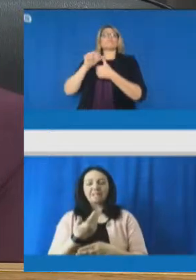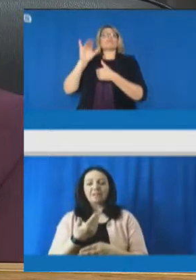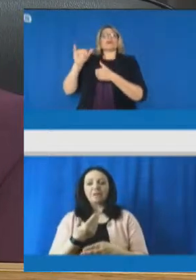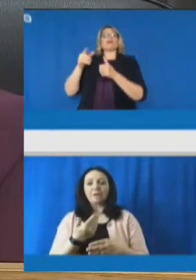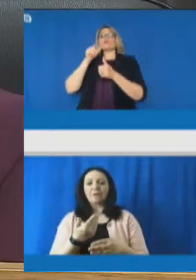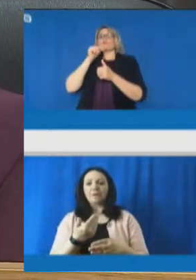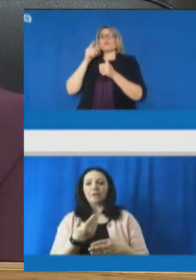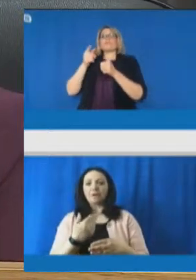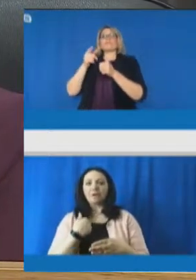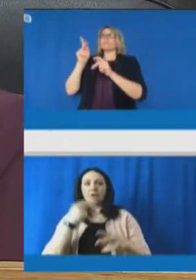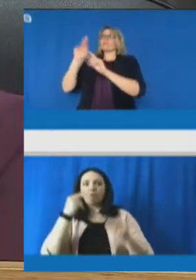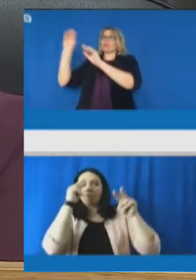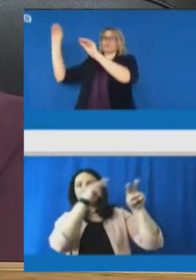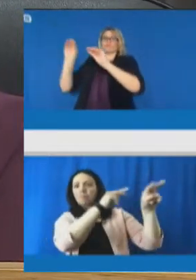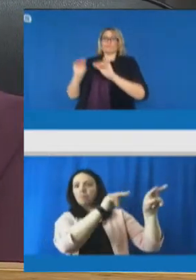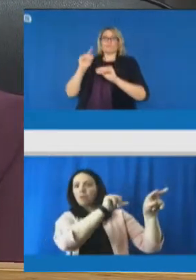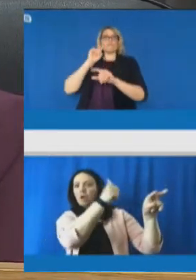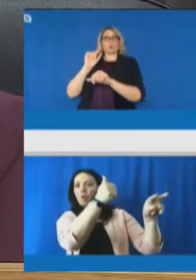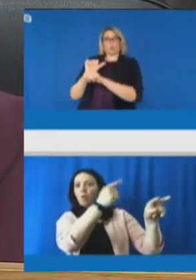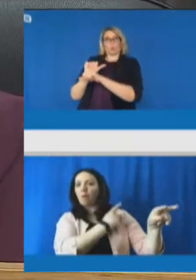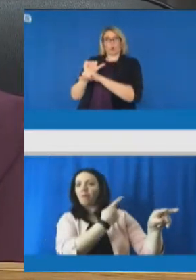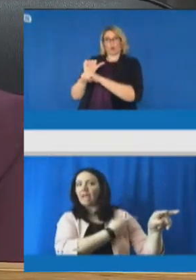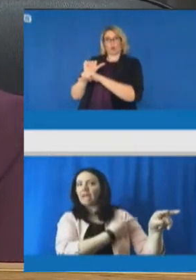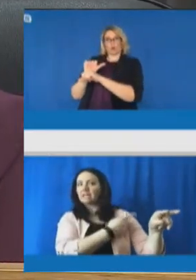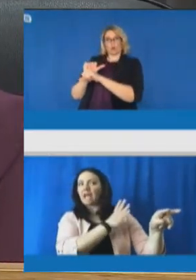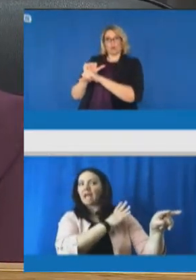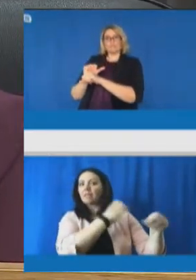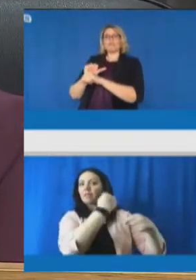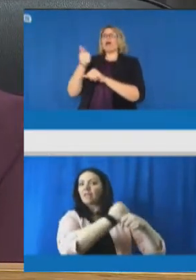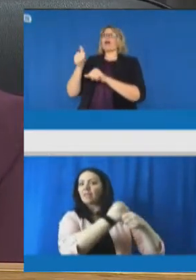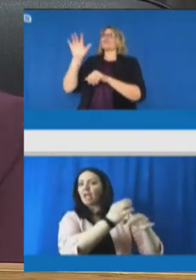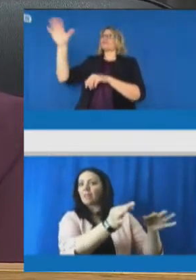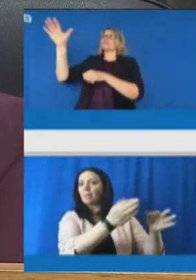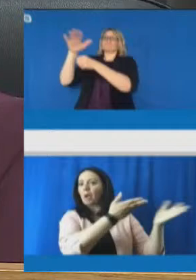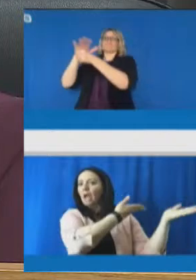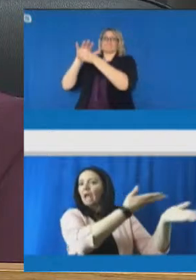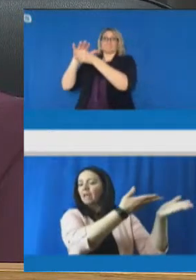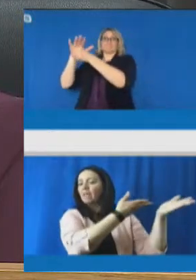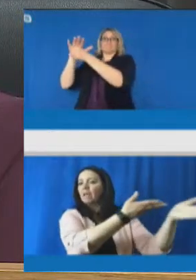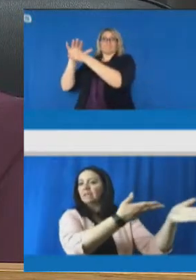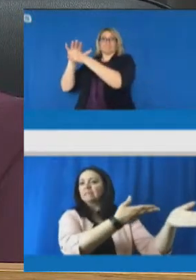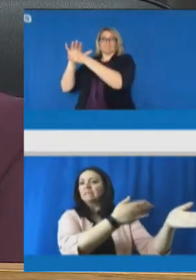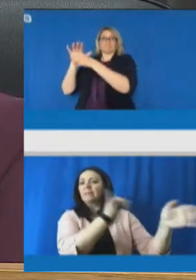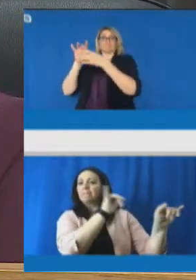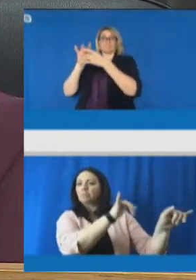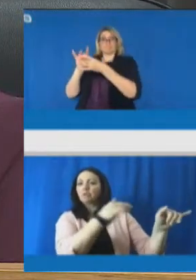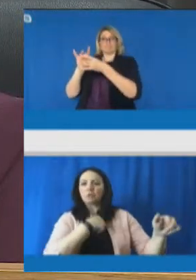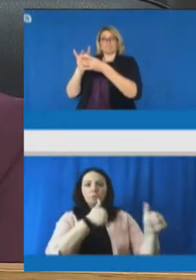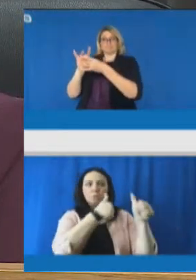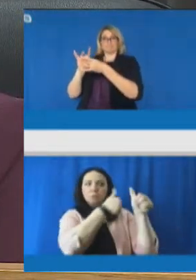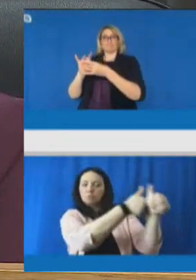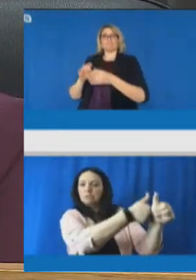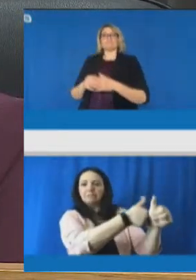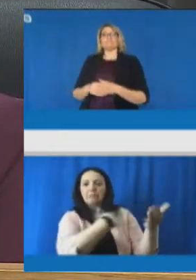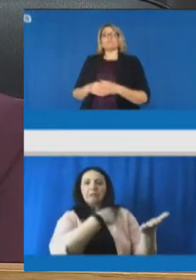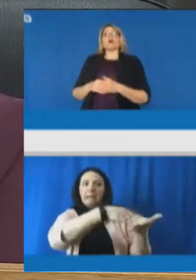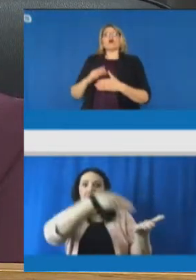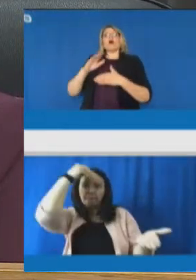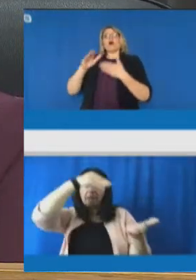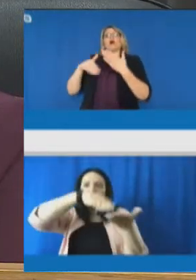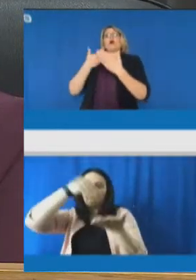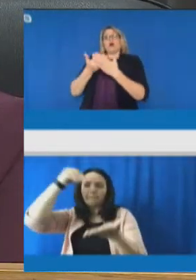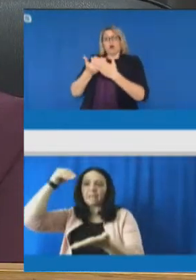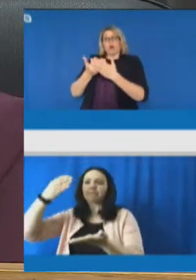temporary foreign worker who self-isolated properly and then tested positive on day 10 did not transmit to anyone